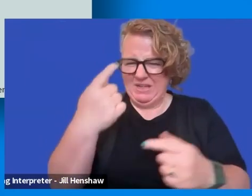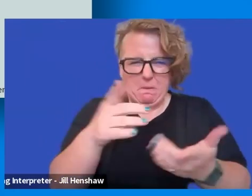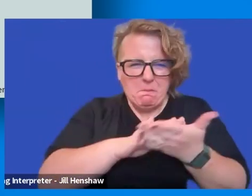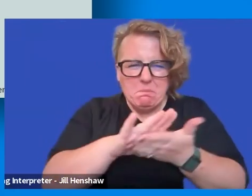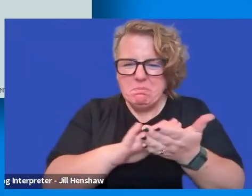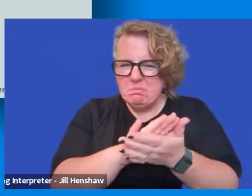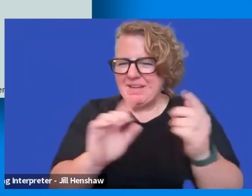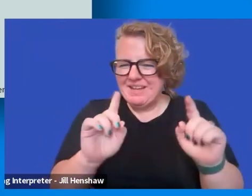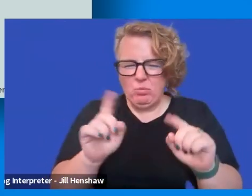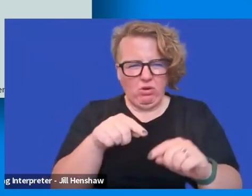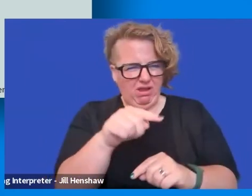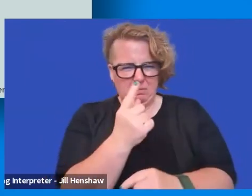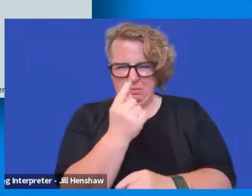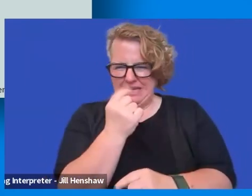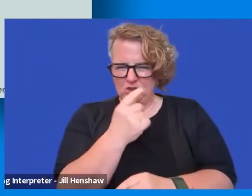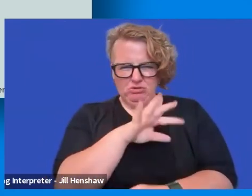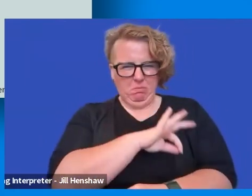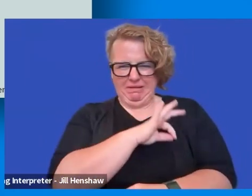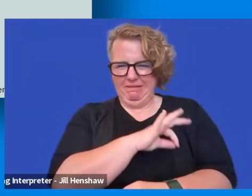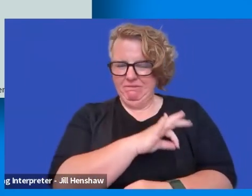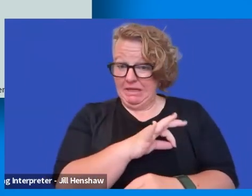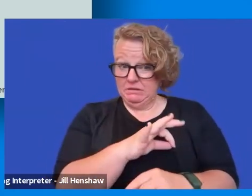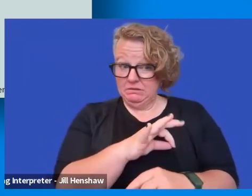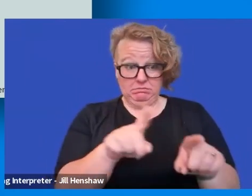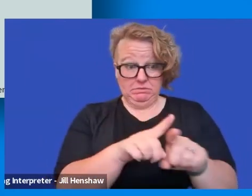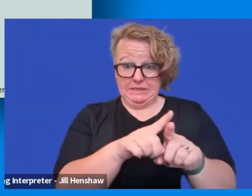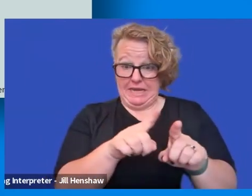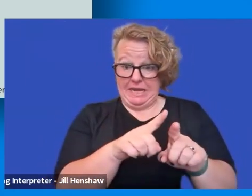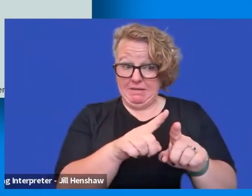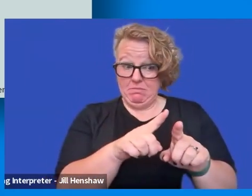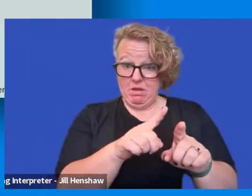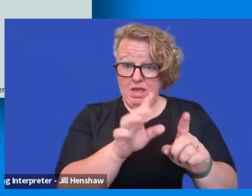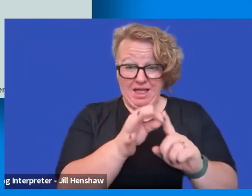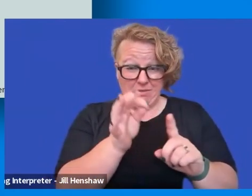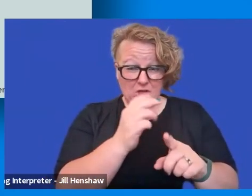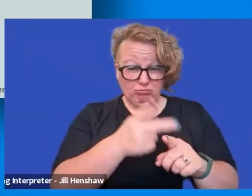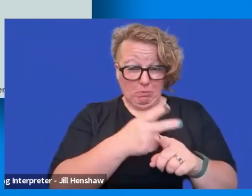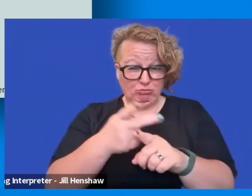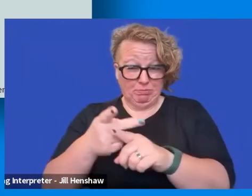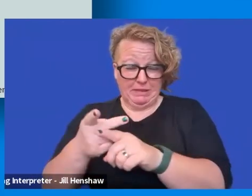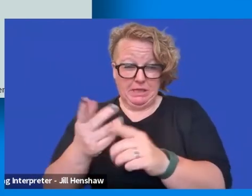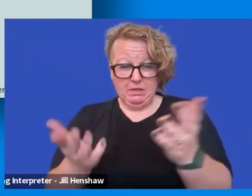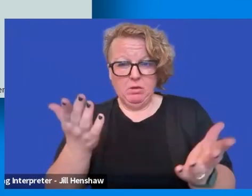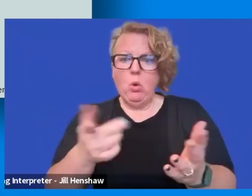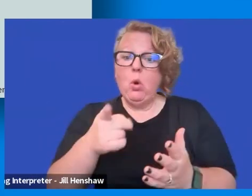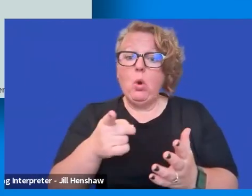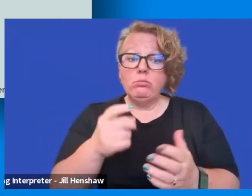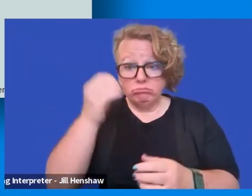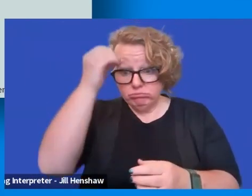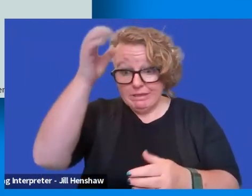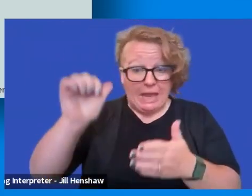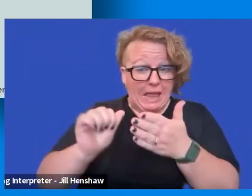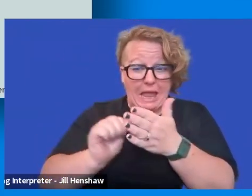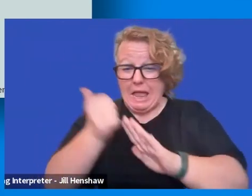could they potentially benefit the same type of applicant over and over again? And is excellence